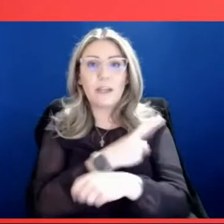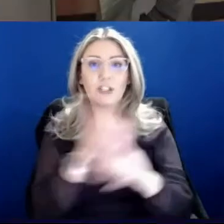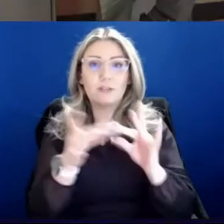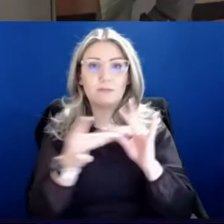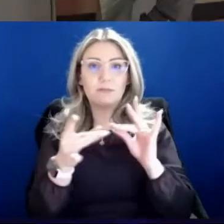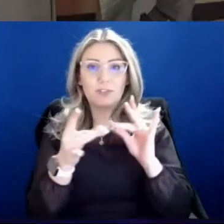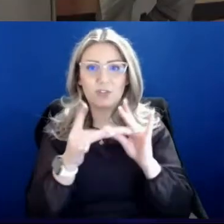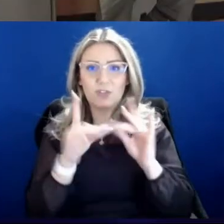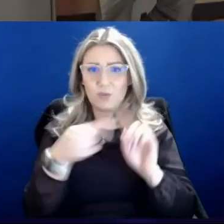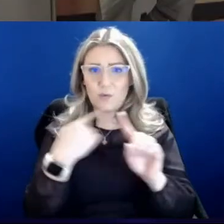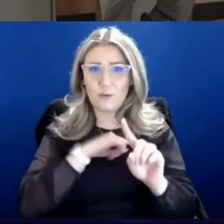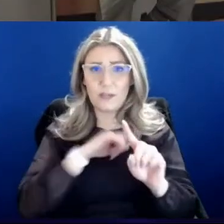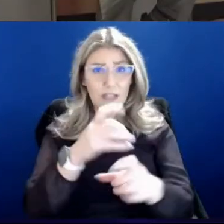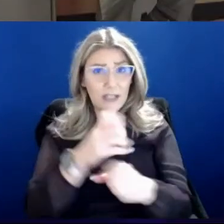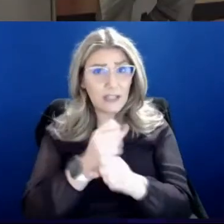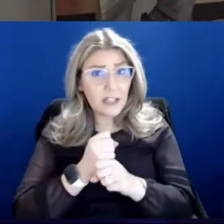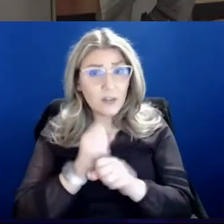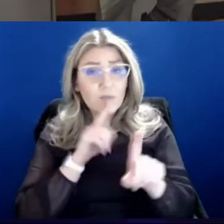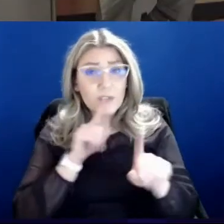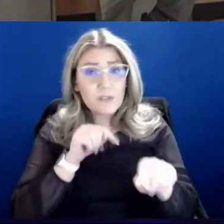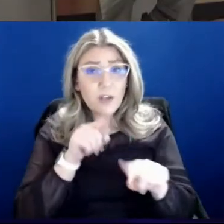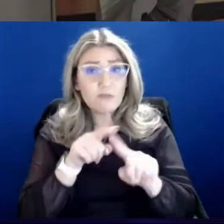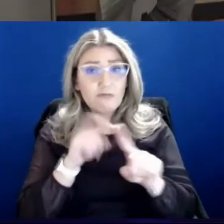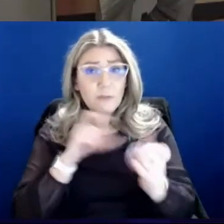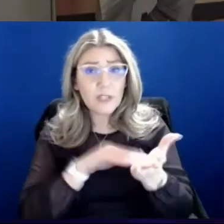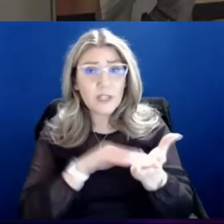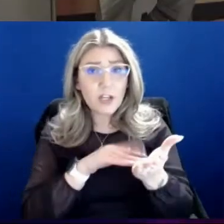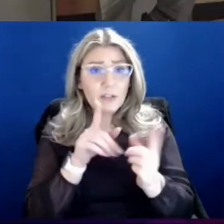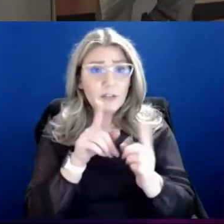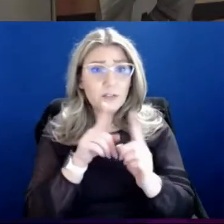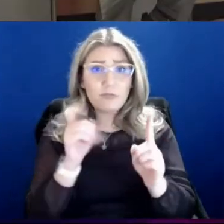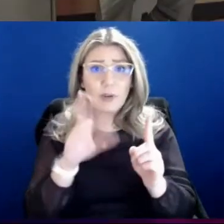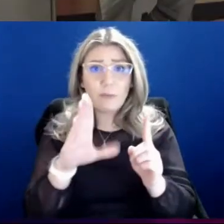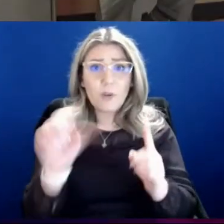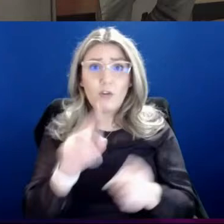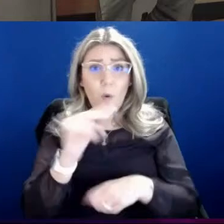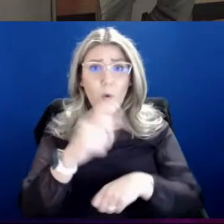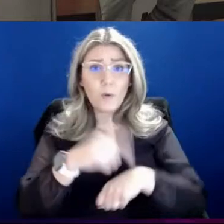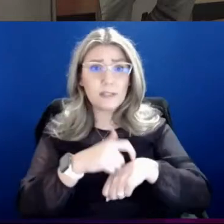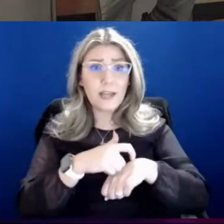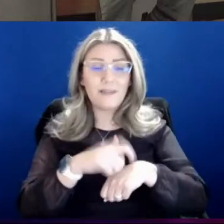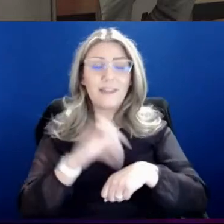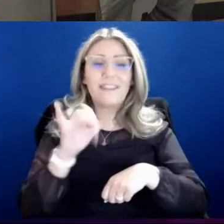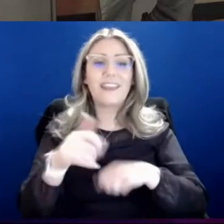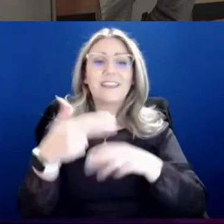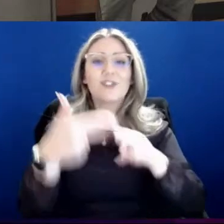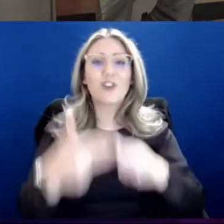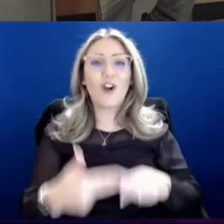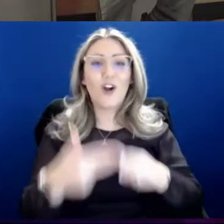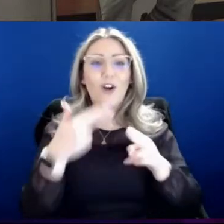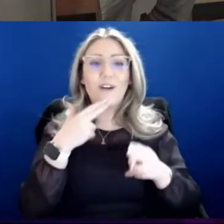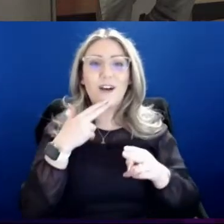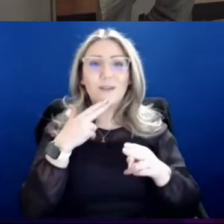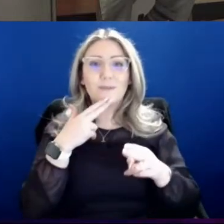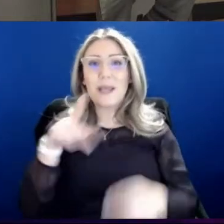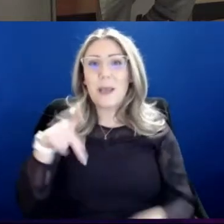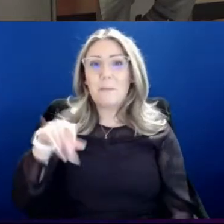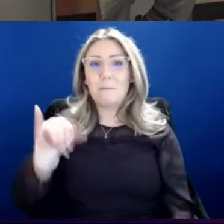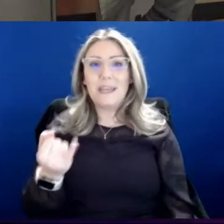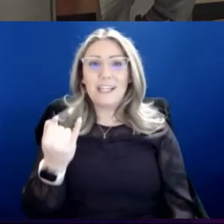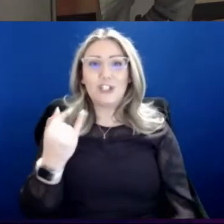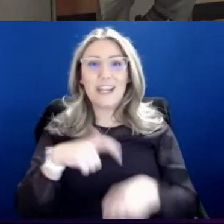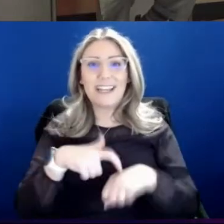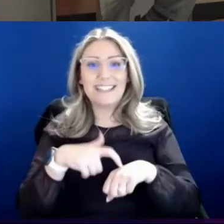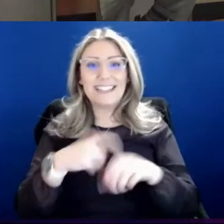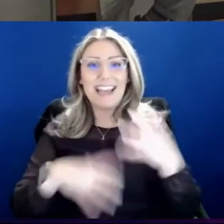those responses from the doctors here, they're doing that from home or wherever? Somewhere. That's wow, what's called. I didn't know that's that. what's called pajama time. Right. Oh boy.